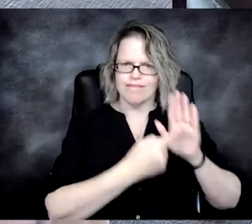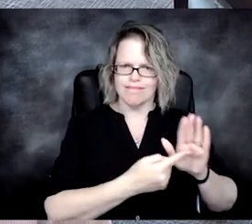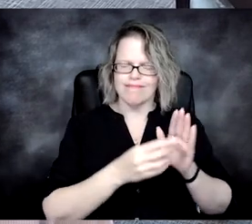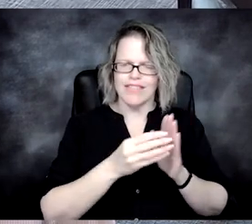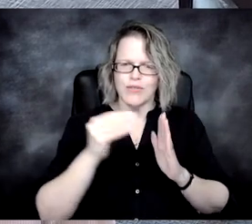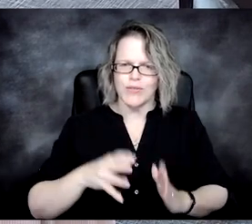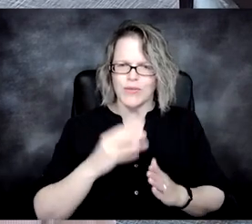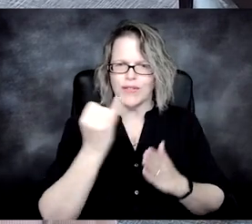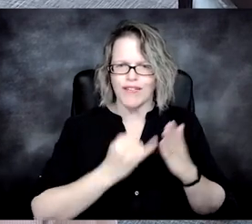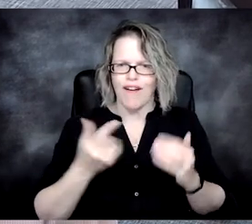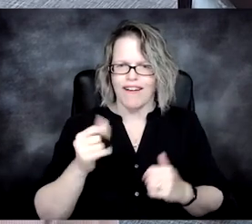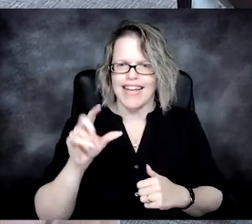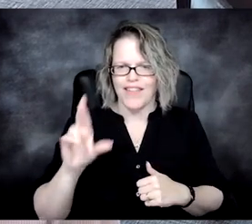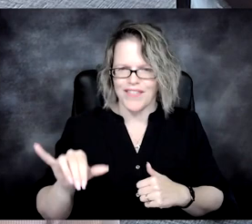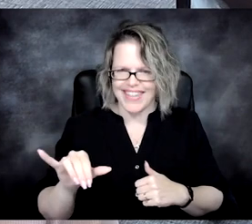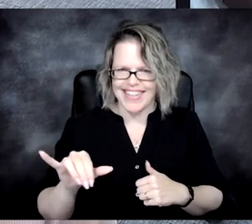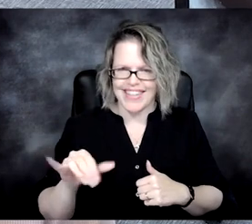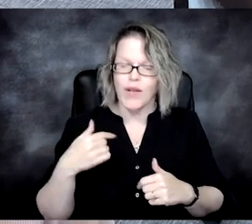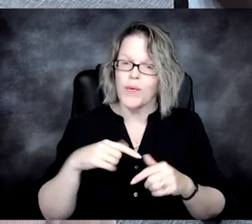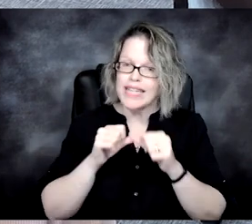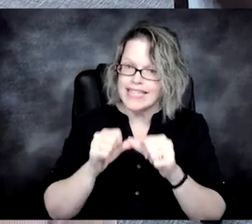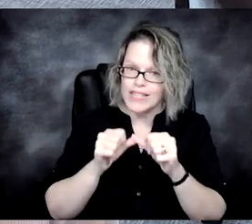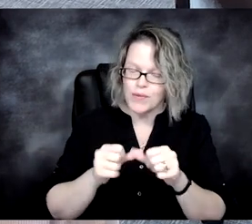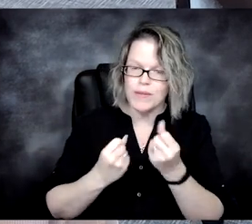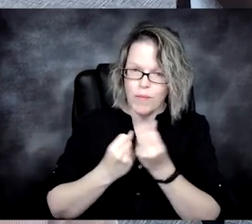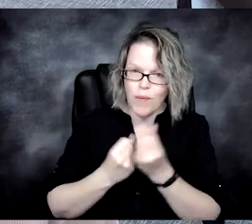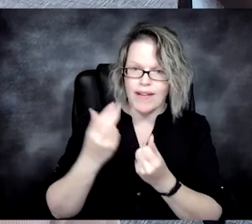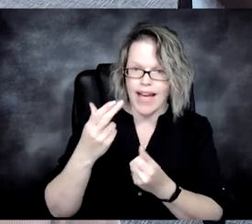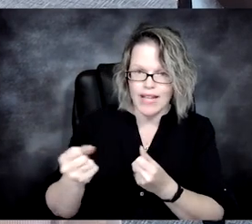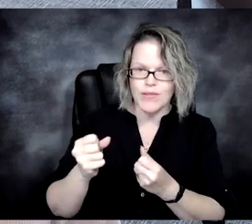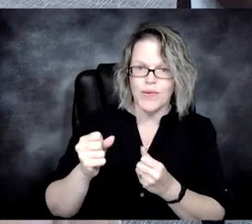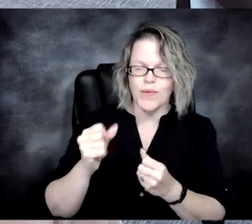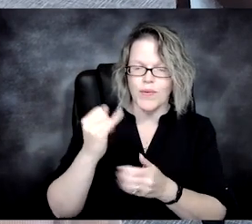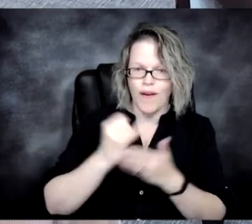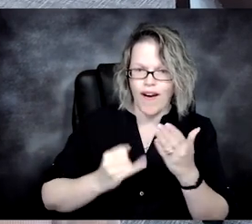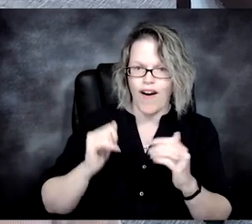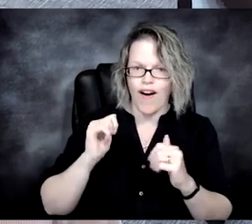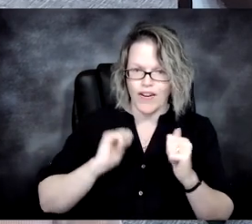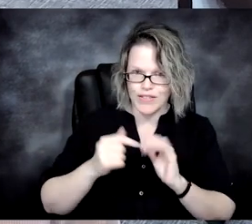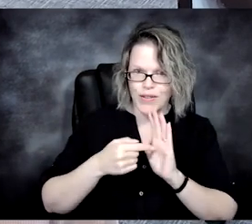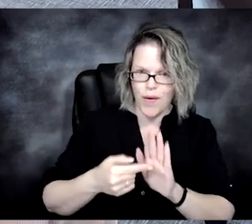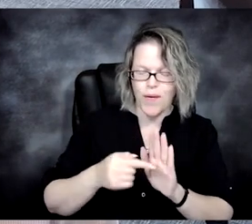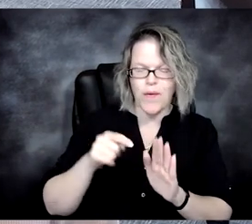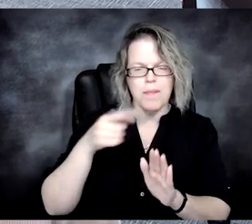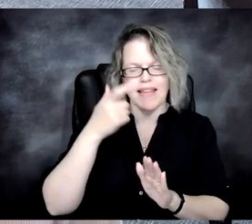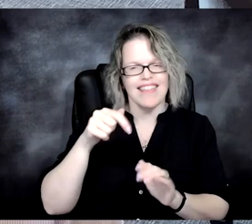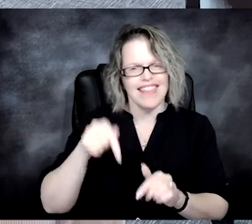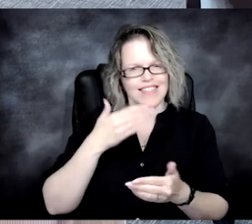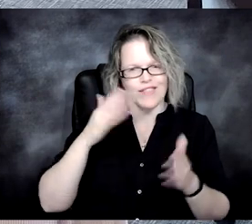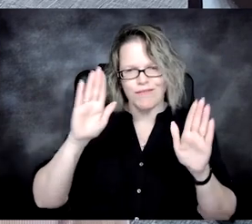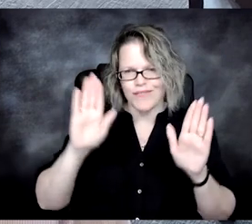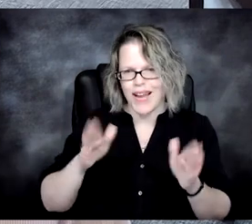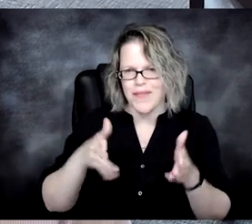here at WASDA headquarters. WASDA continues supporting the High School Student Art Show because we feel that it's a solid way to